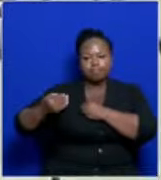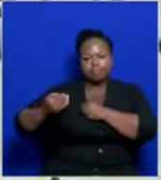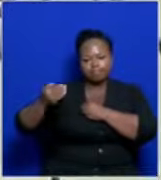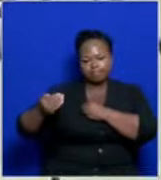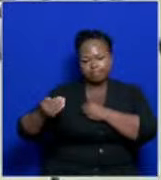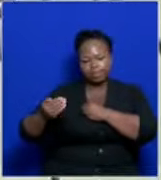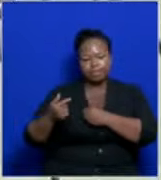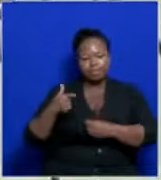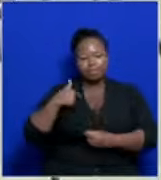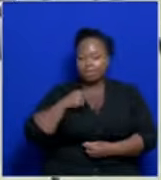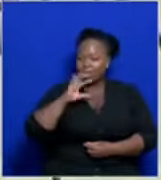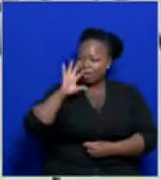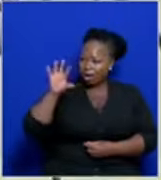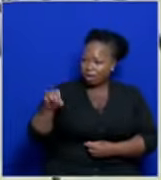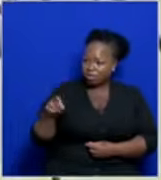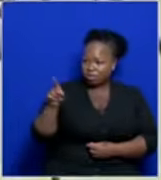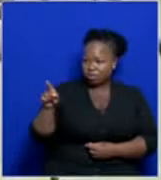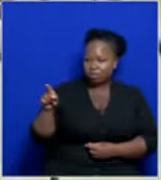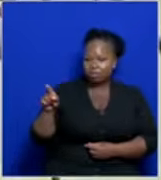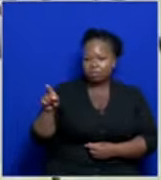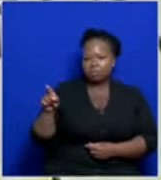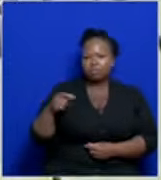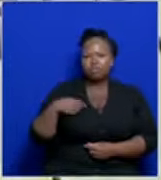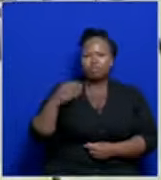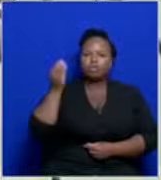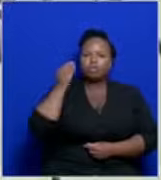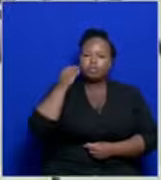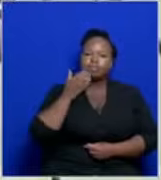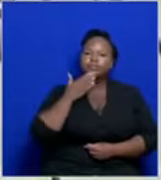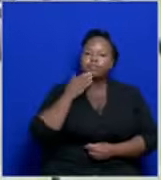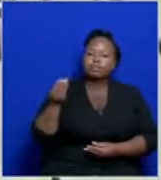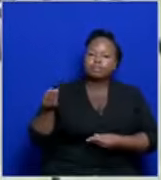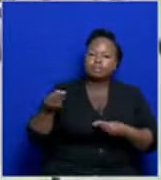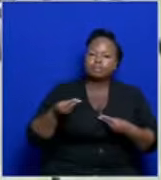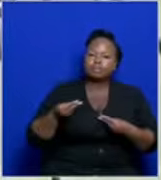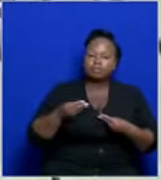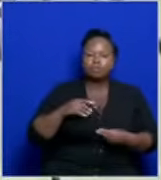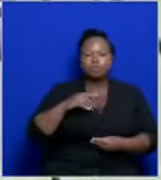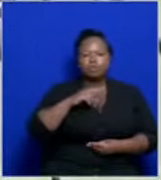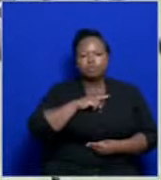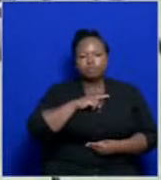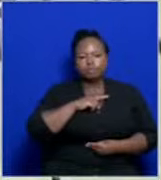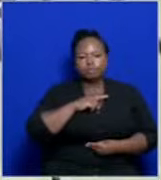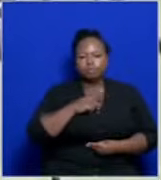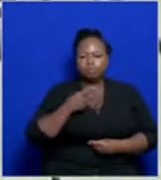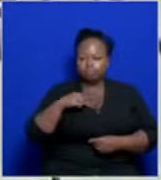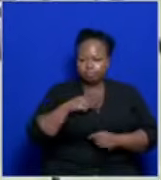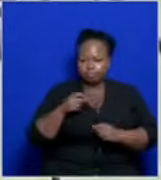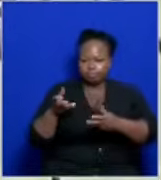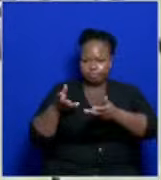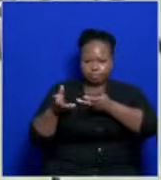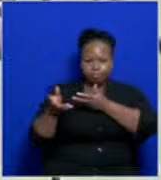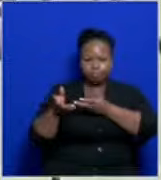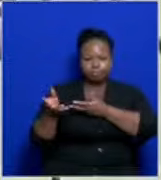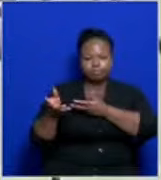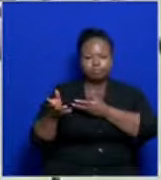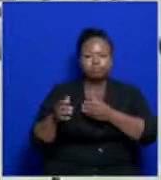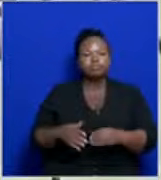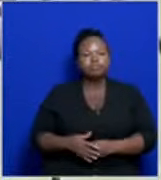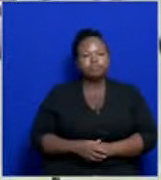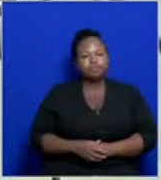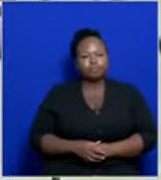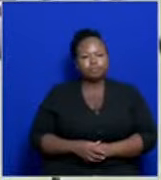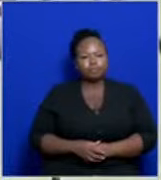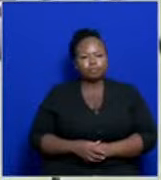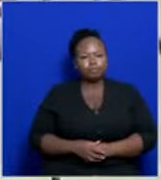that information because we were speaking. If you can see our